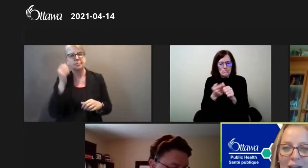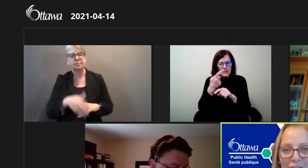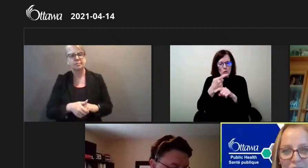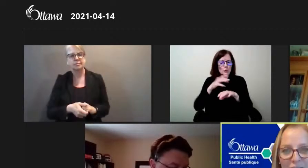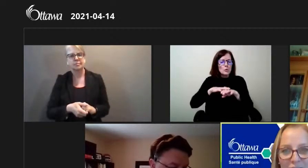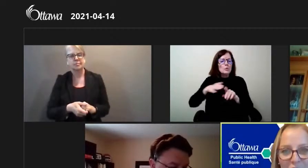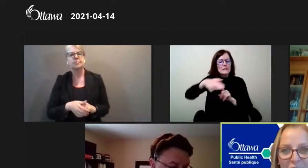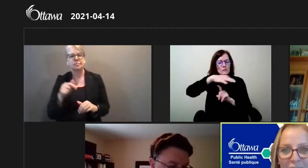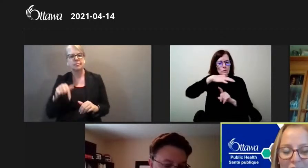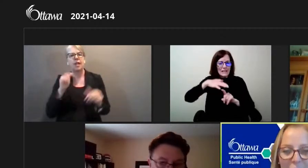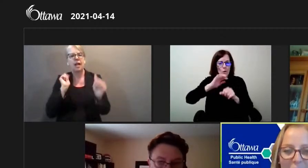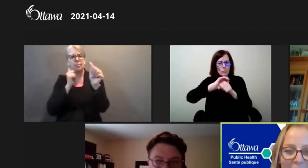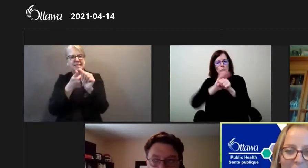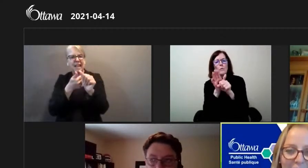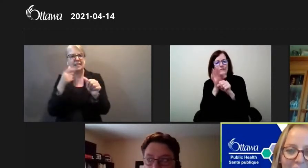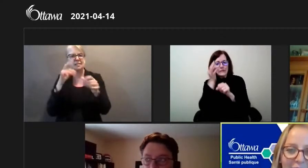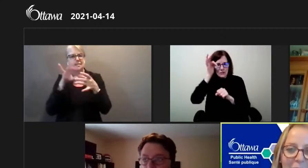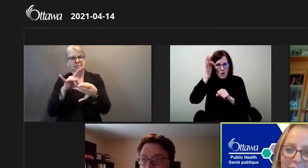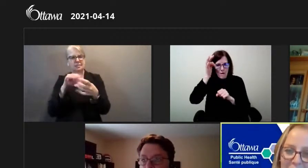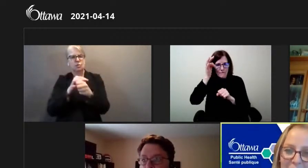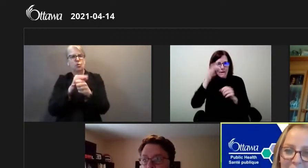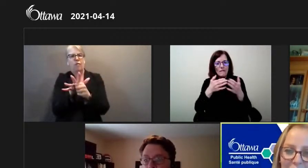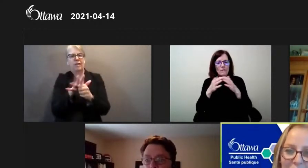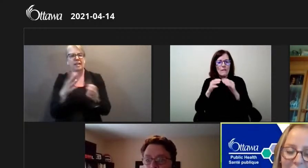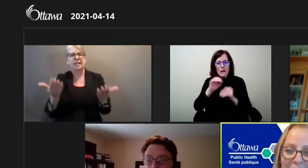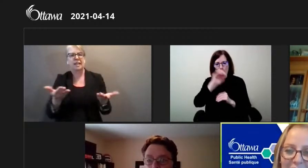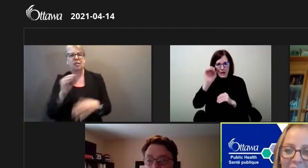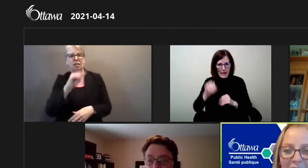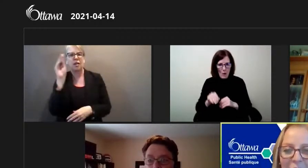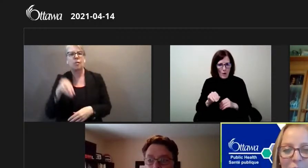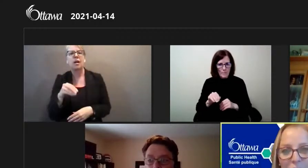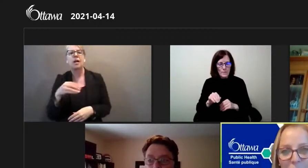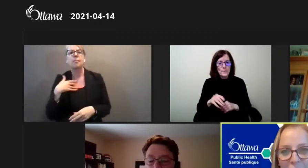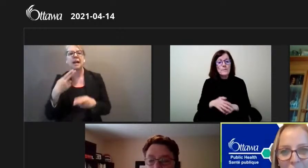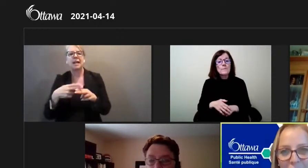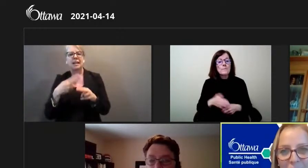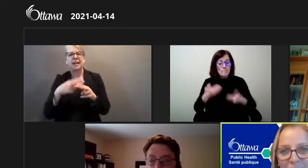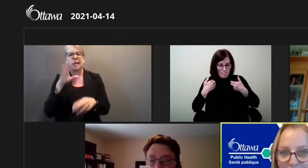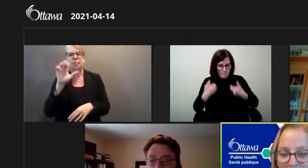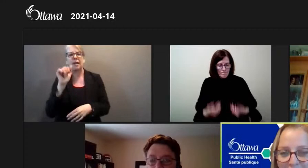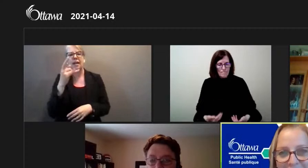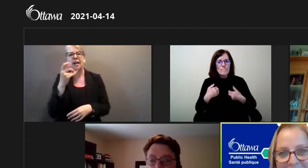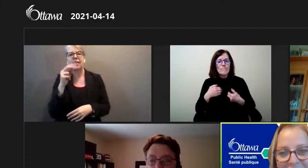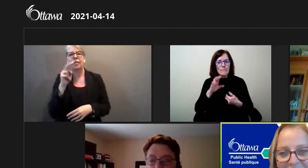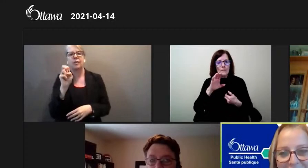This is for an update about COVID in Ottawa. My name is Catherine Laska, and I will be your moderator.